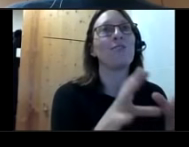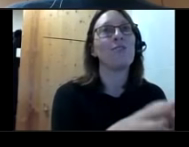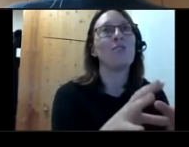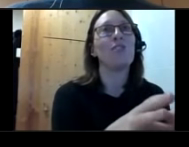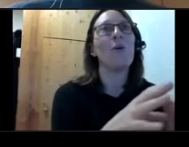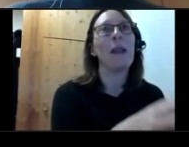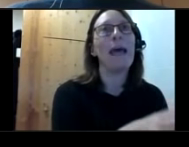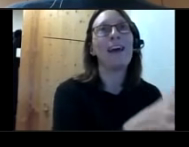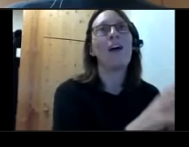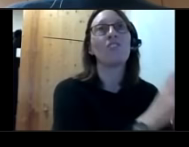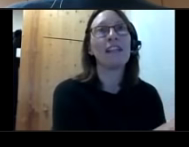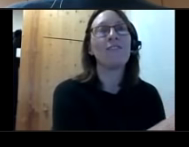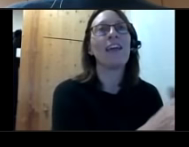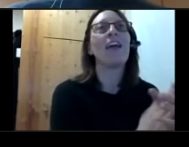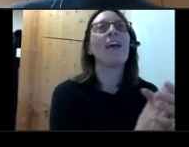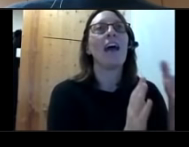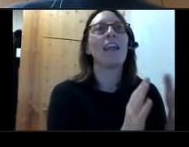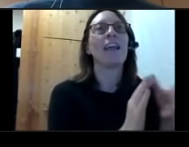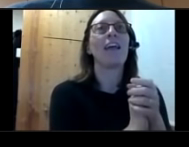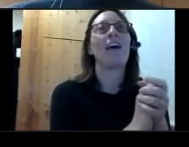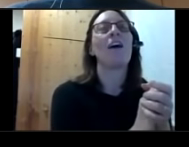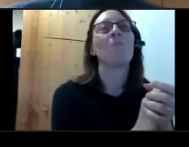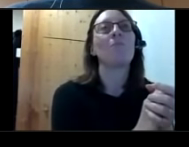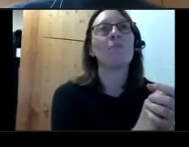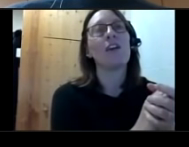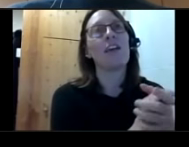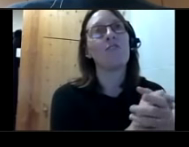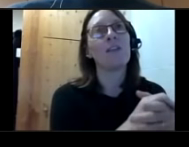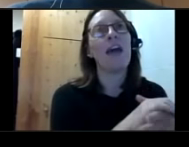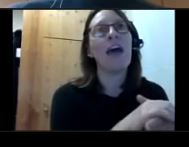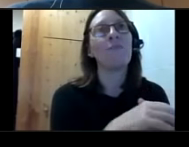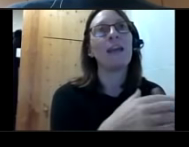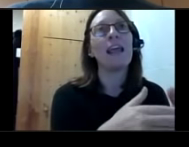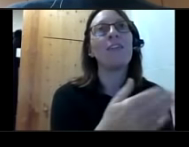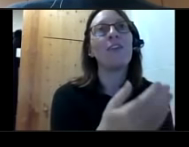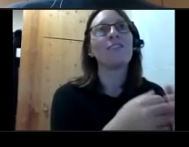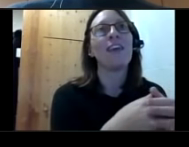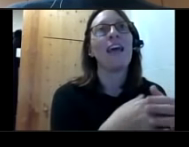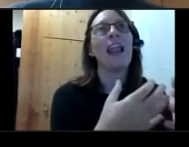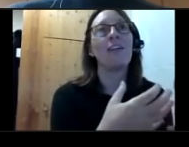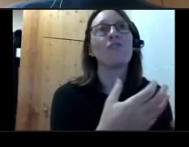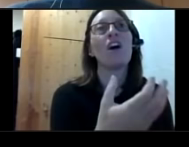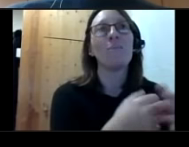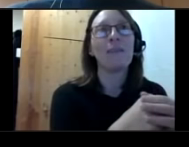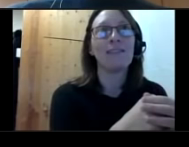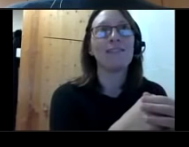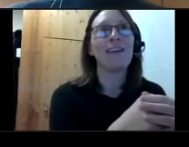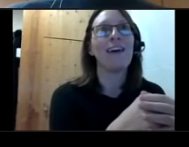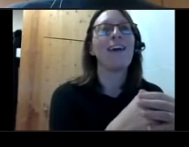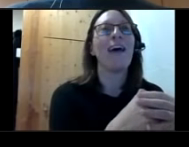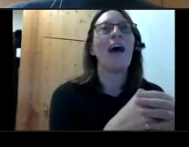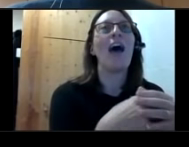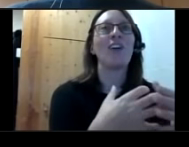There's no let out of just leaving it. And again, the UK government have made clear that lack of time